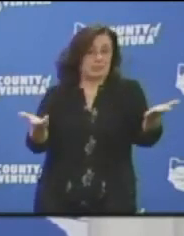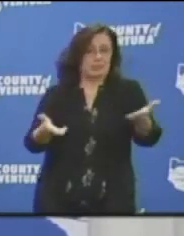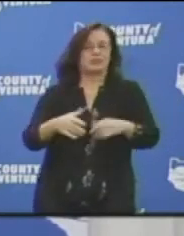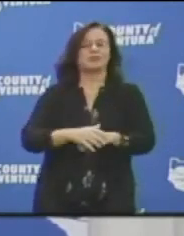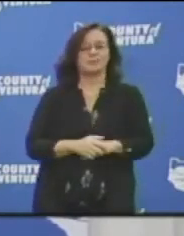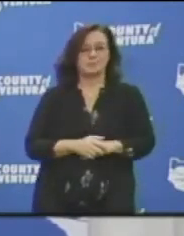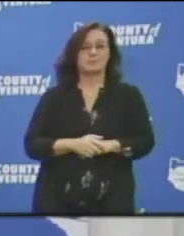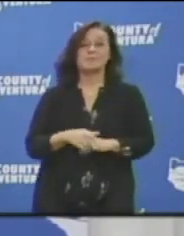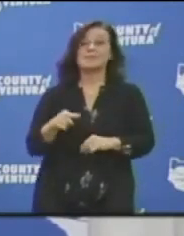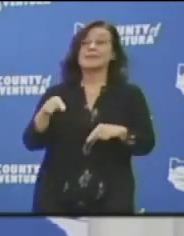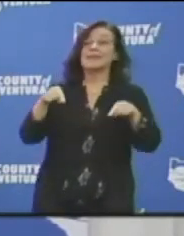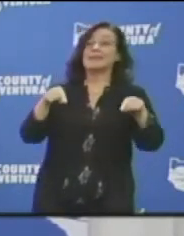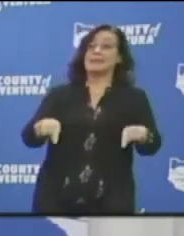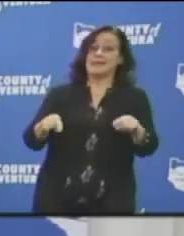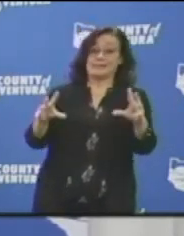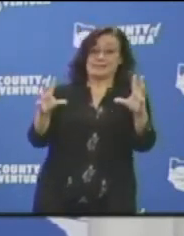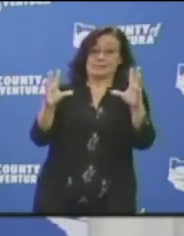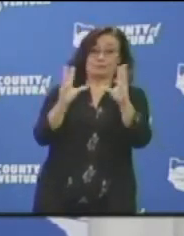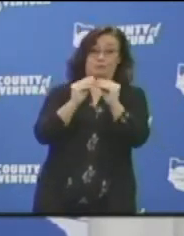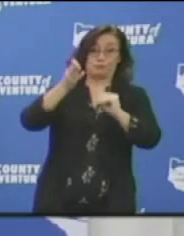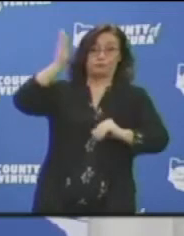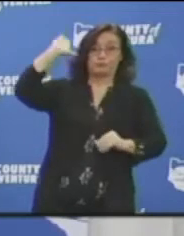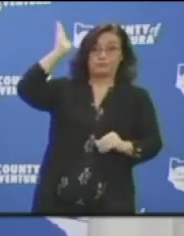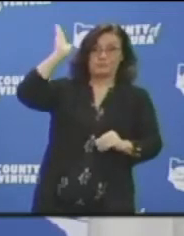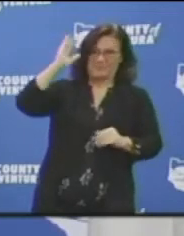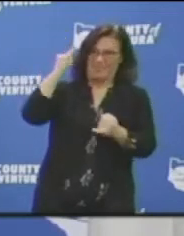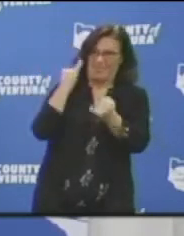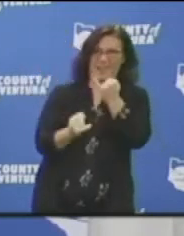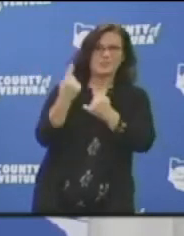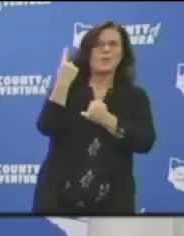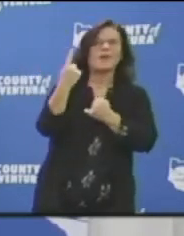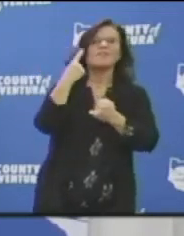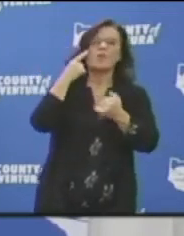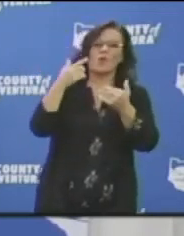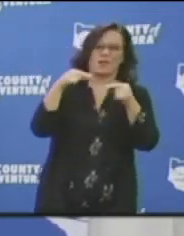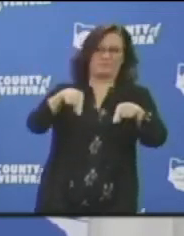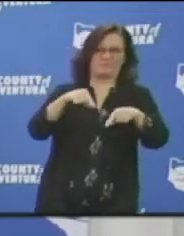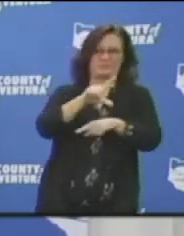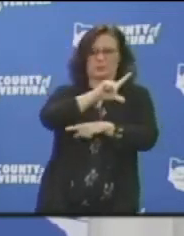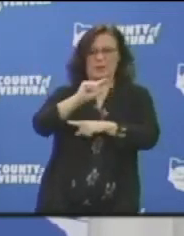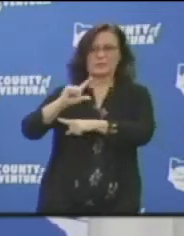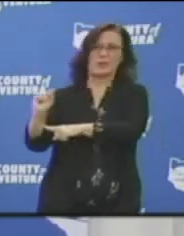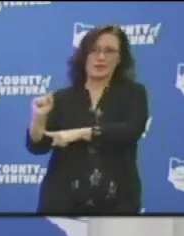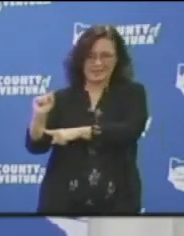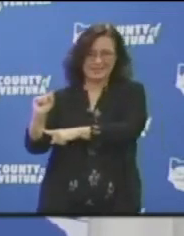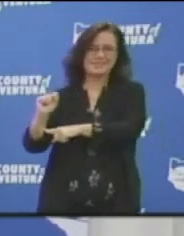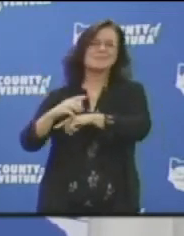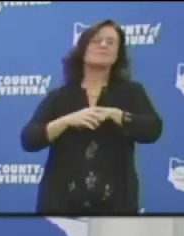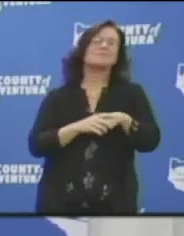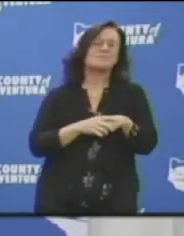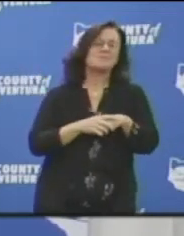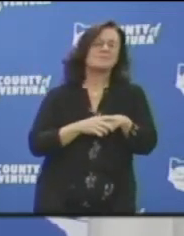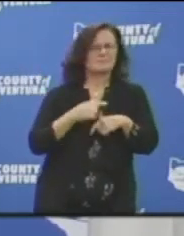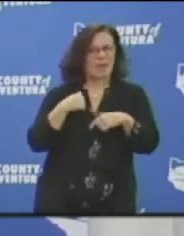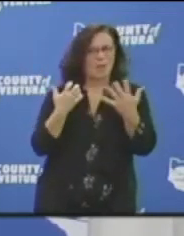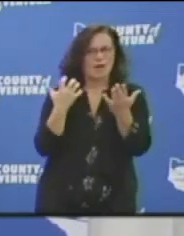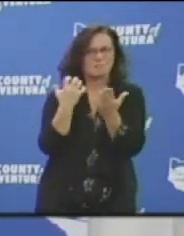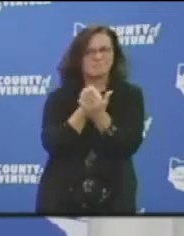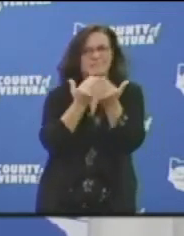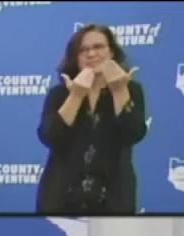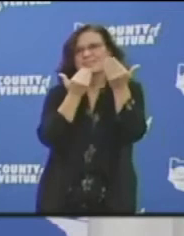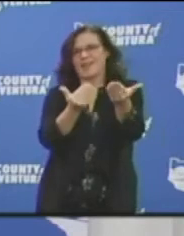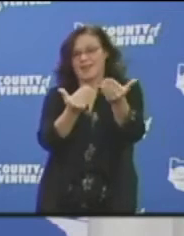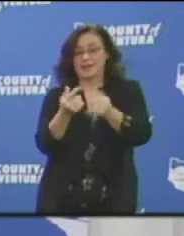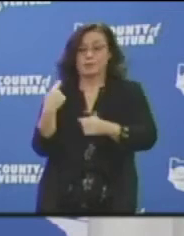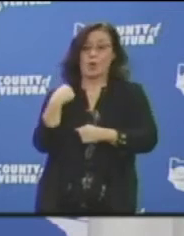conference of the year. Tomorrow is New Year's Eve. And I want to do some thanking. I want to thank our American